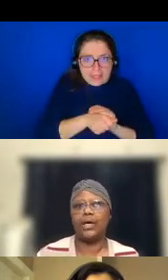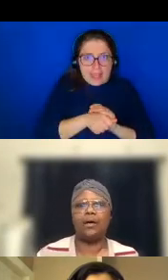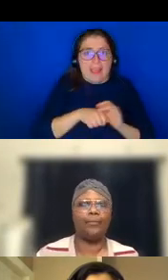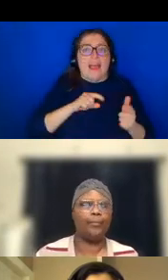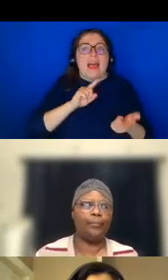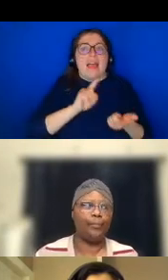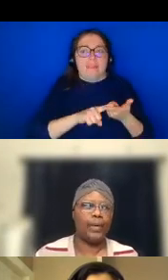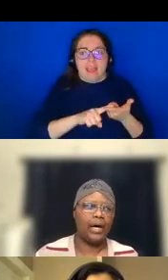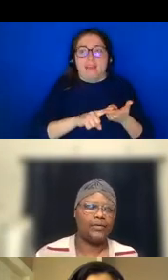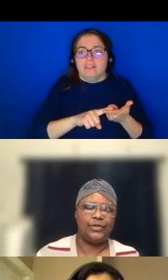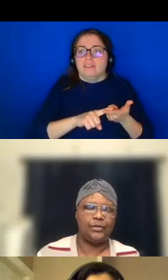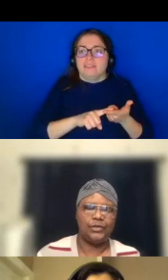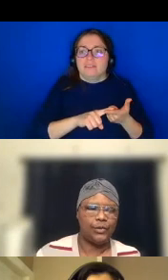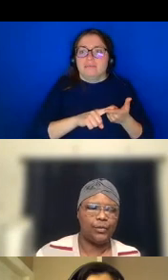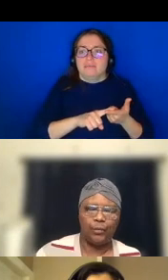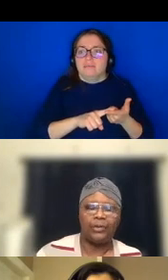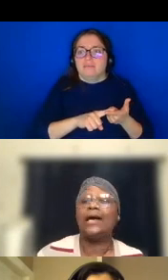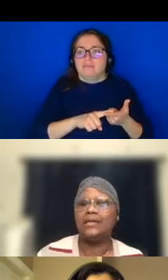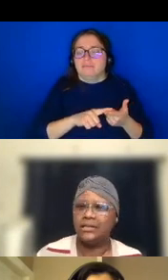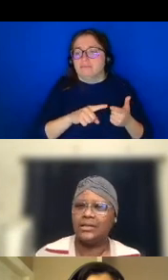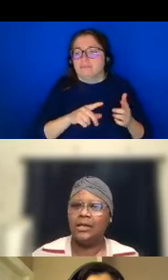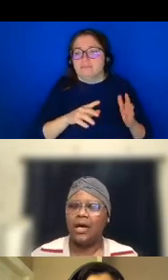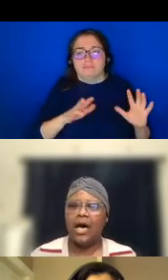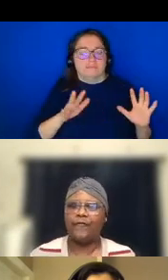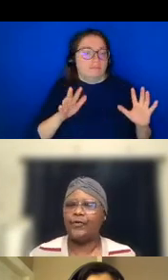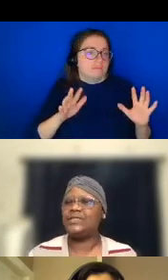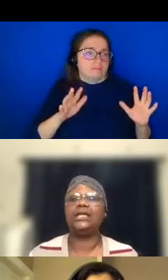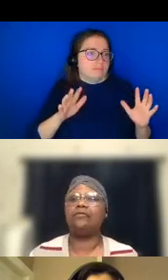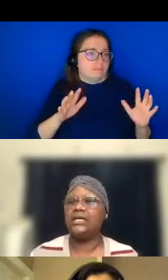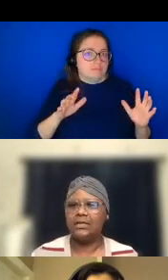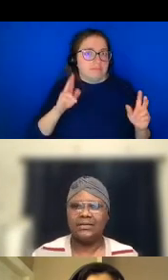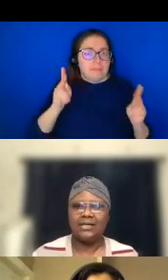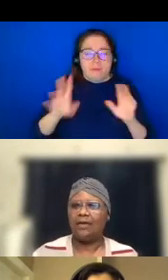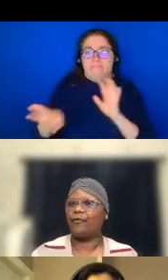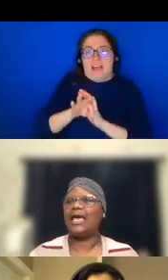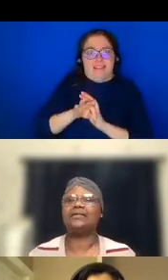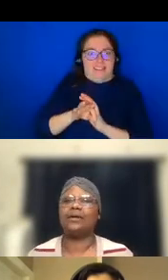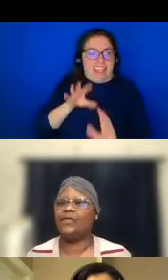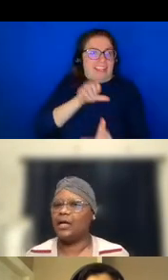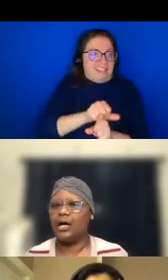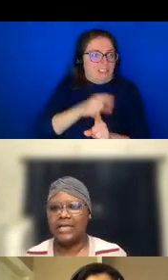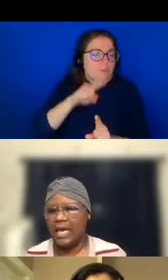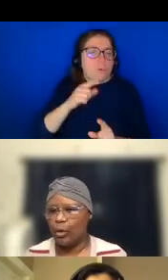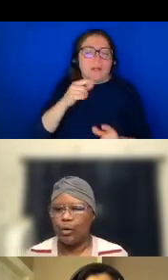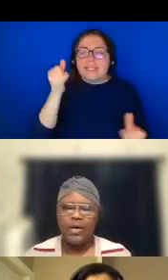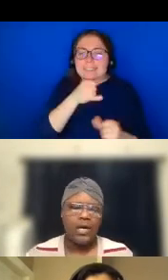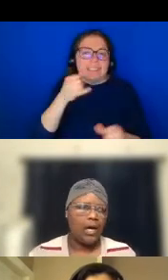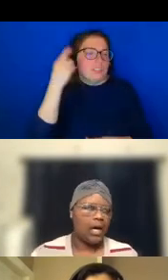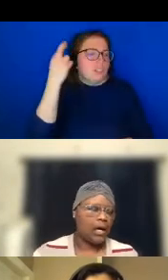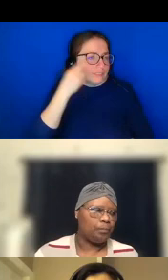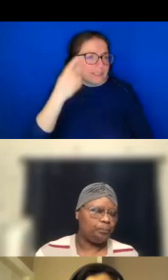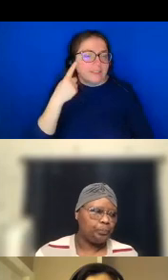them come to light for silly reasons. They forget something on a table.